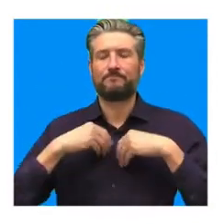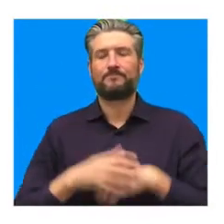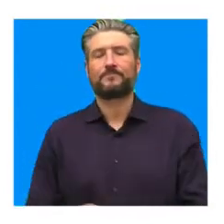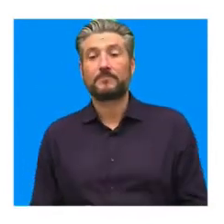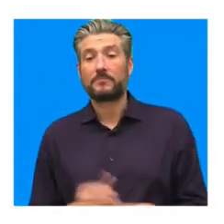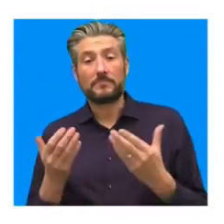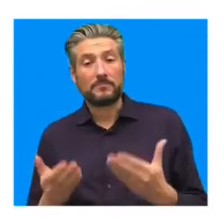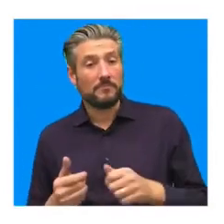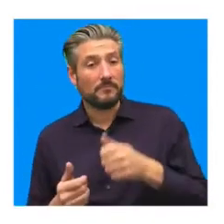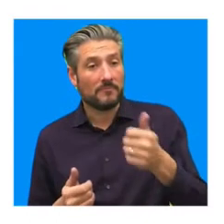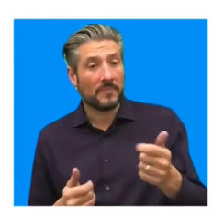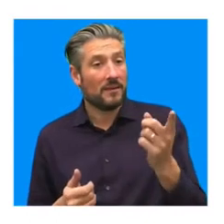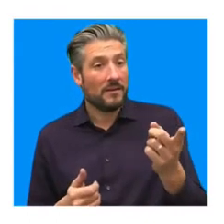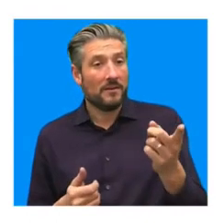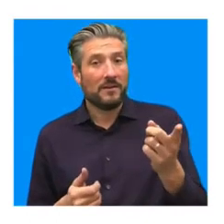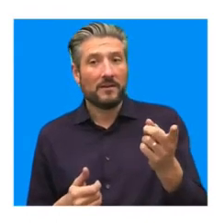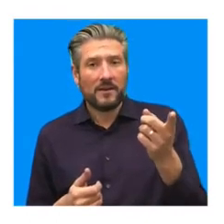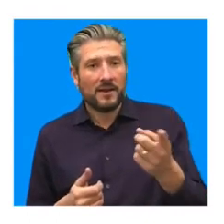Oh, you're on mute.